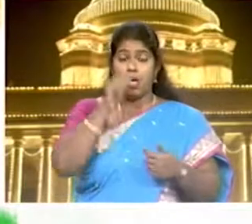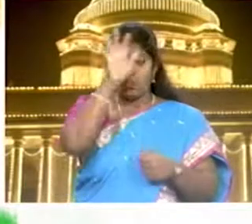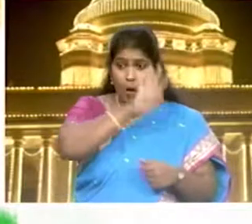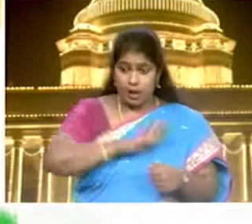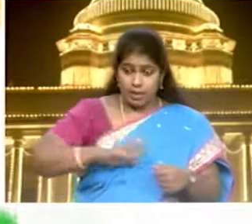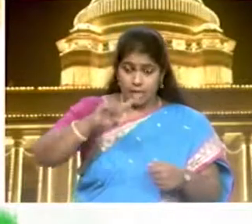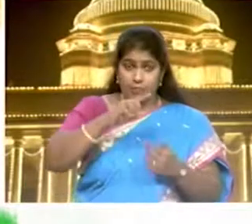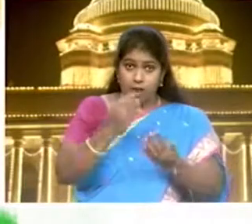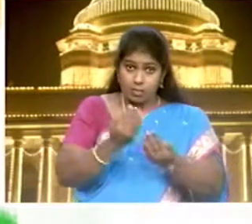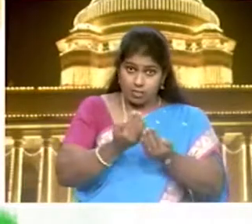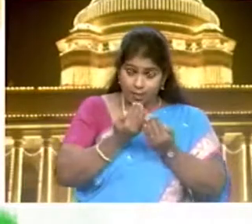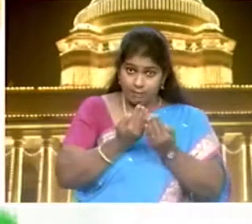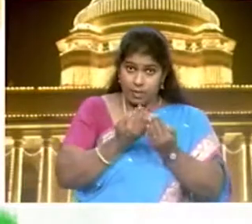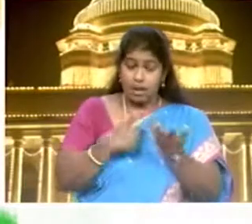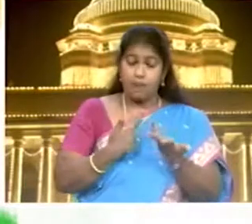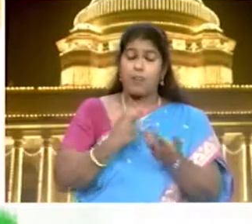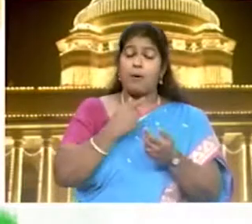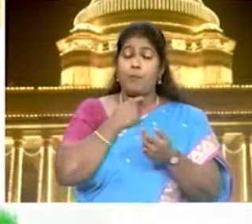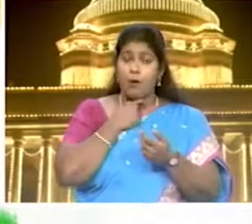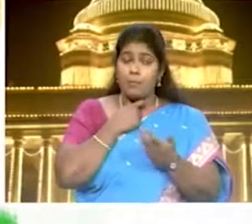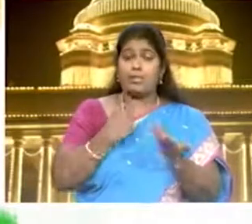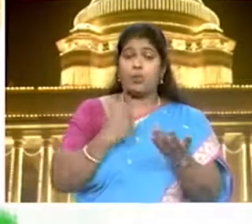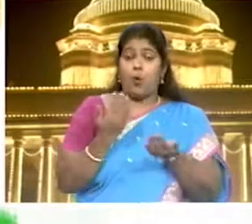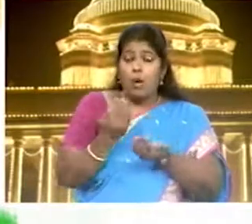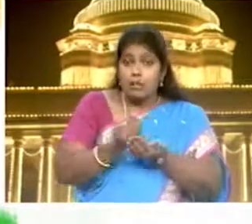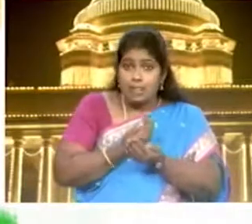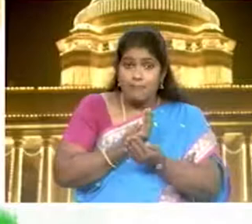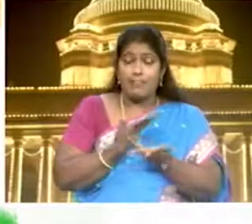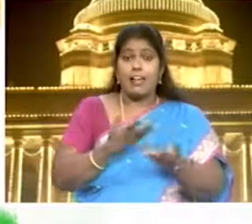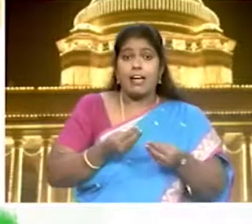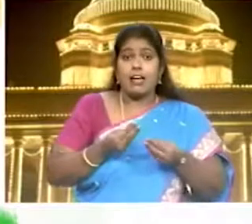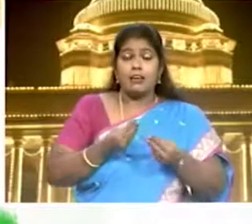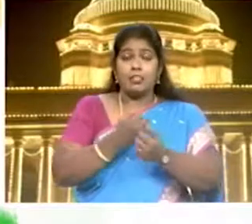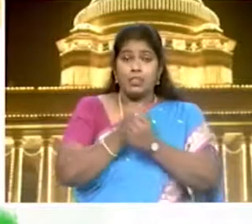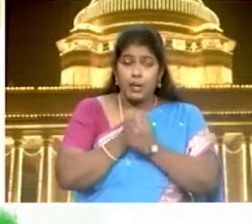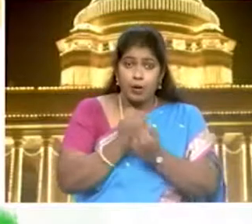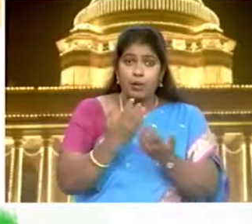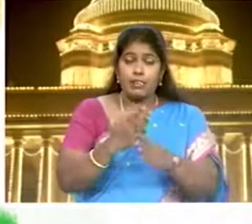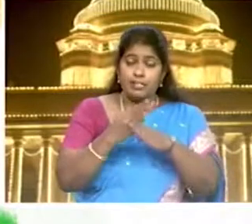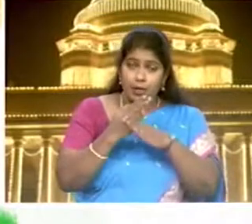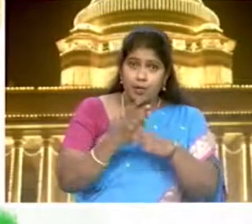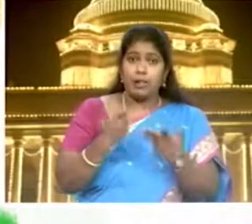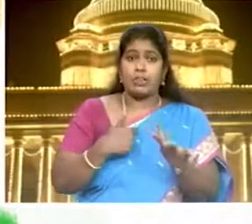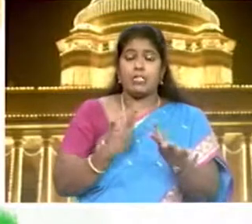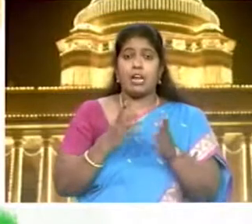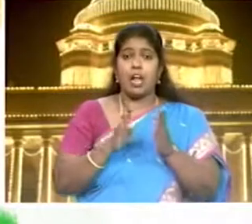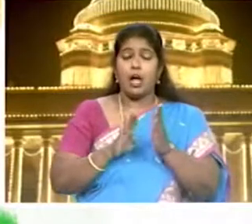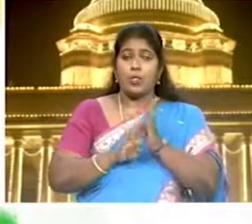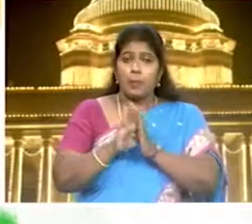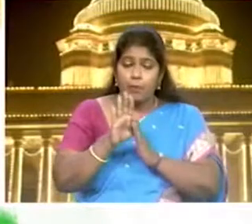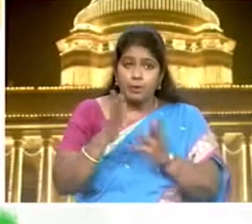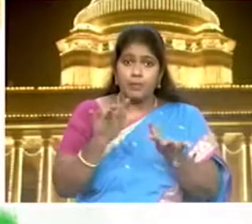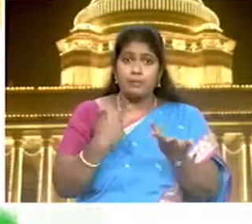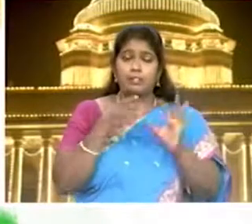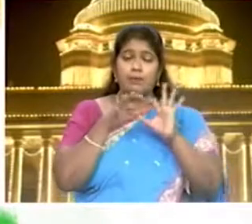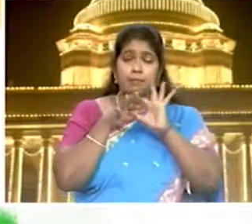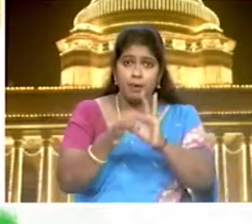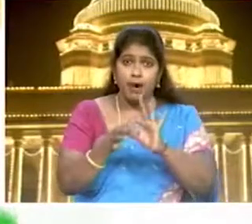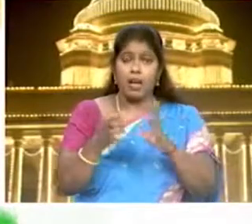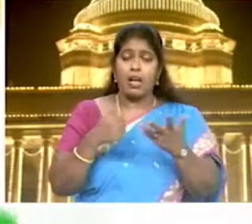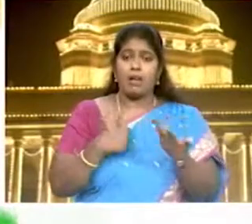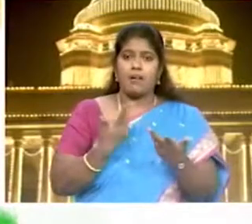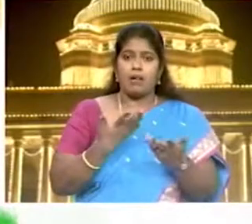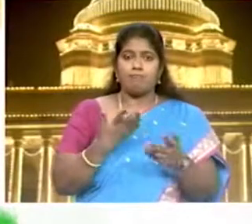of safety, security, progress, and prosperity of our country. Our existence will become